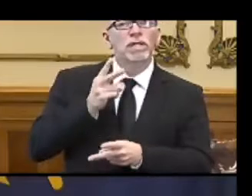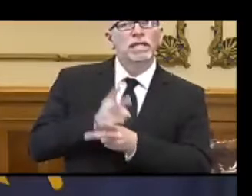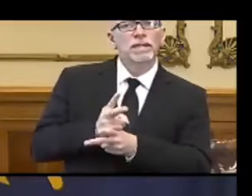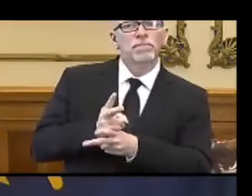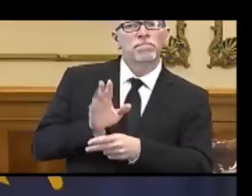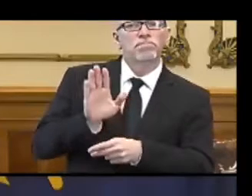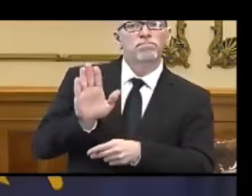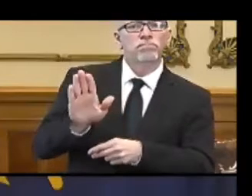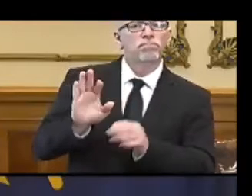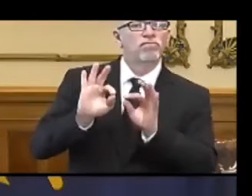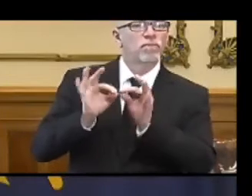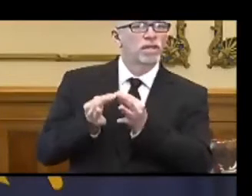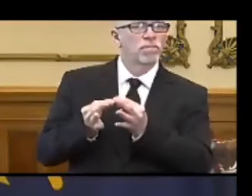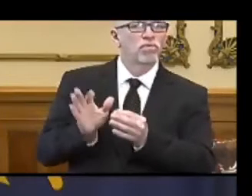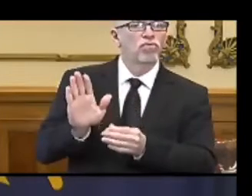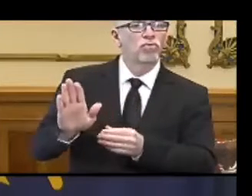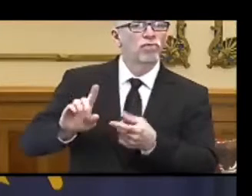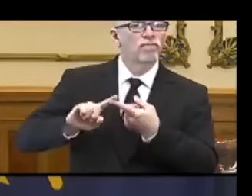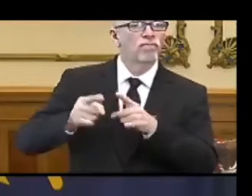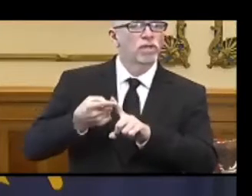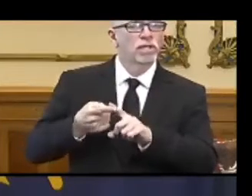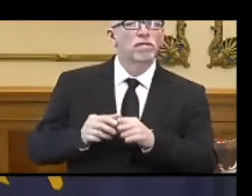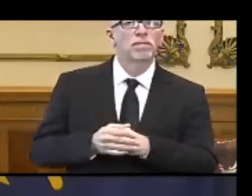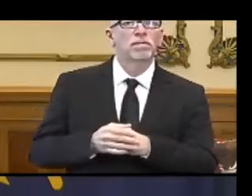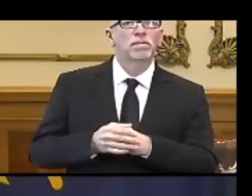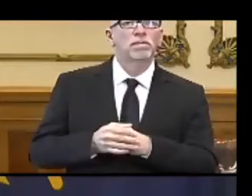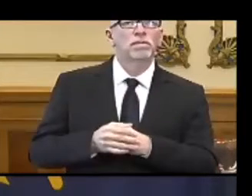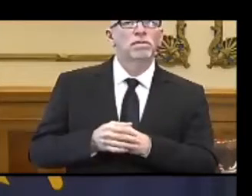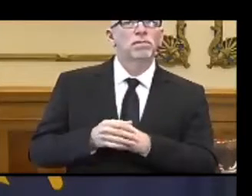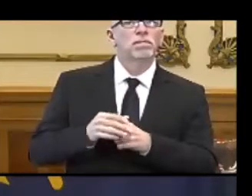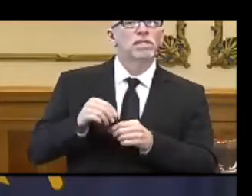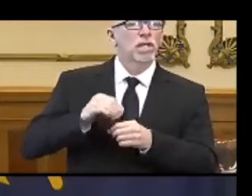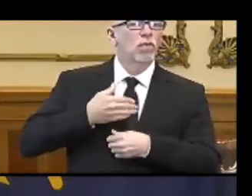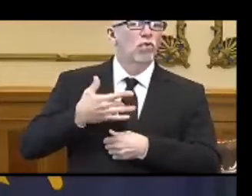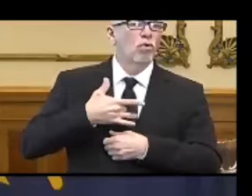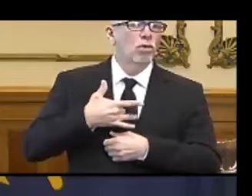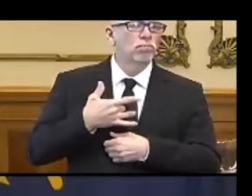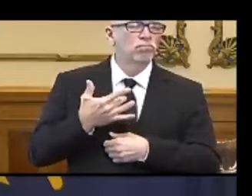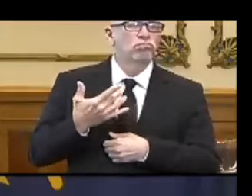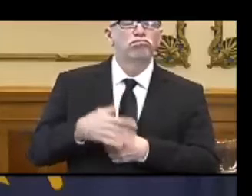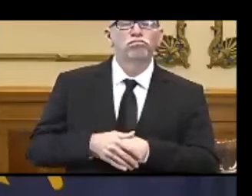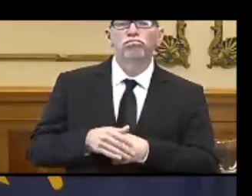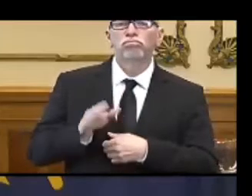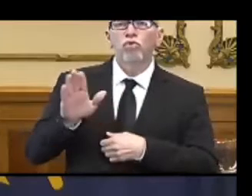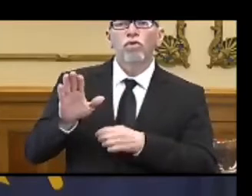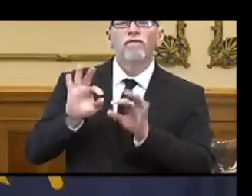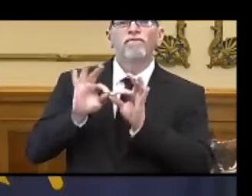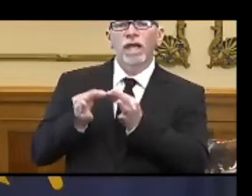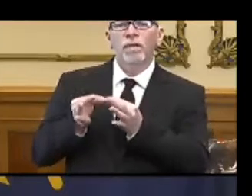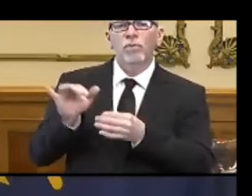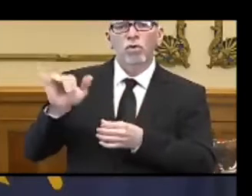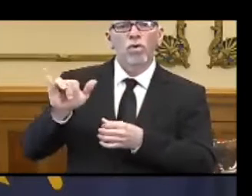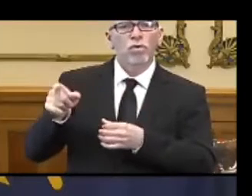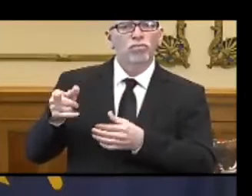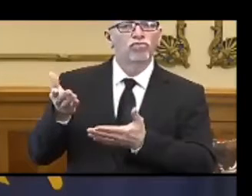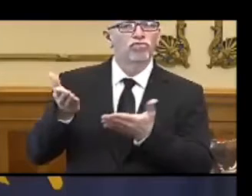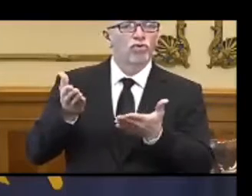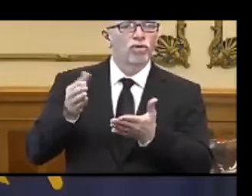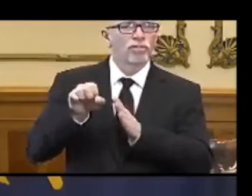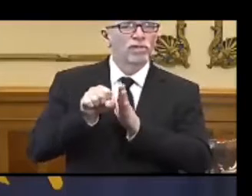her family and her friends in our hearts. Her family also serves the state of